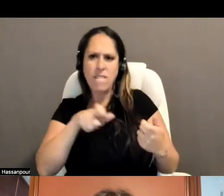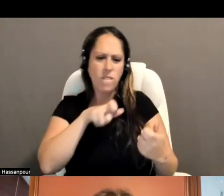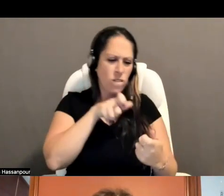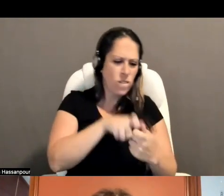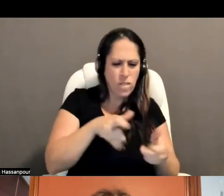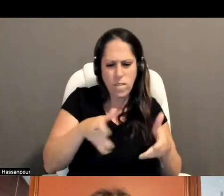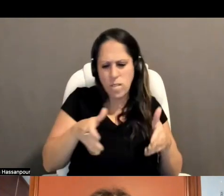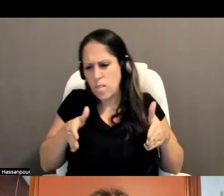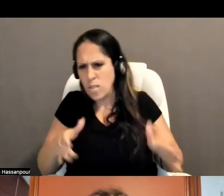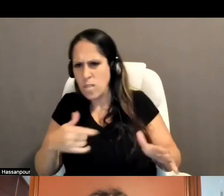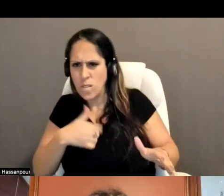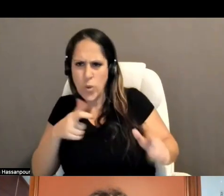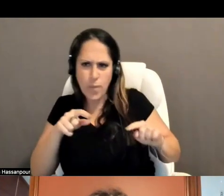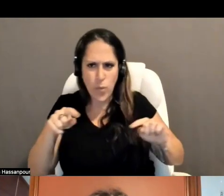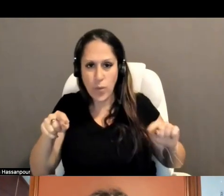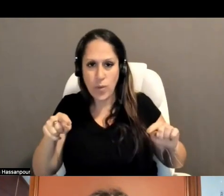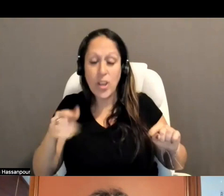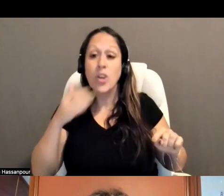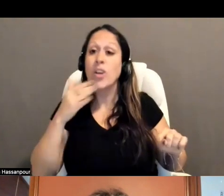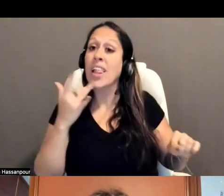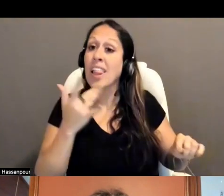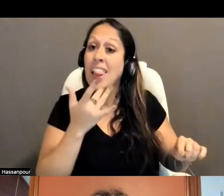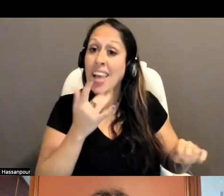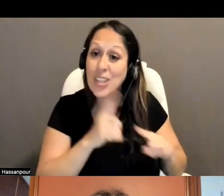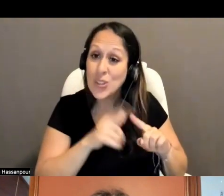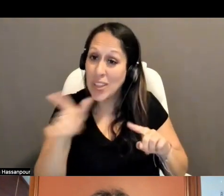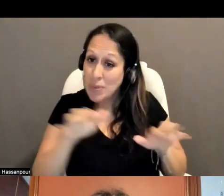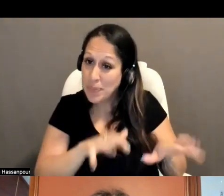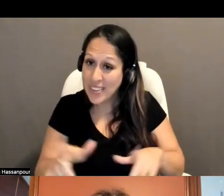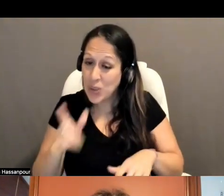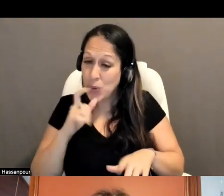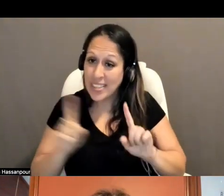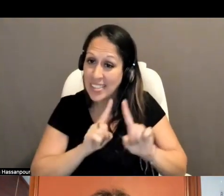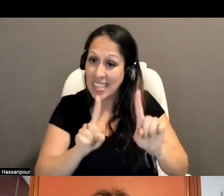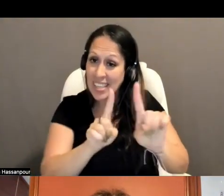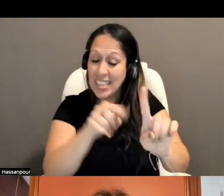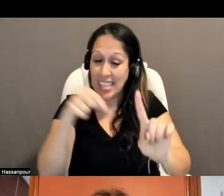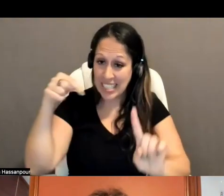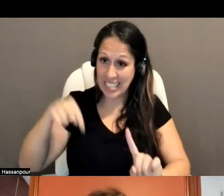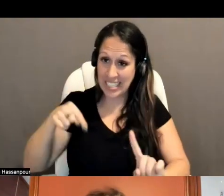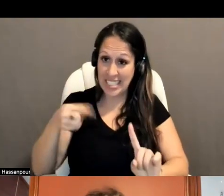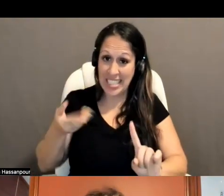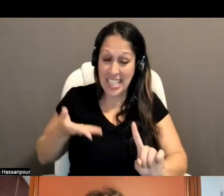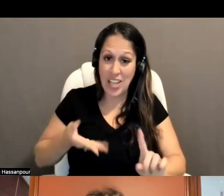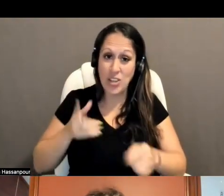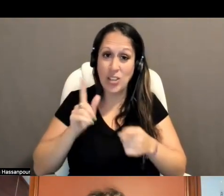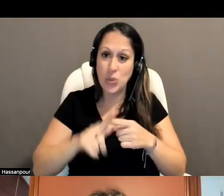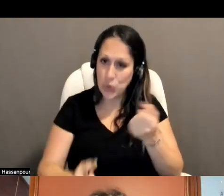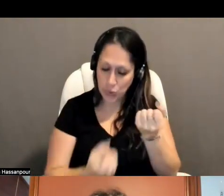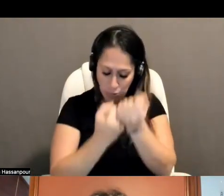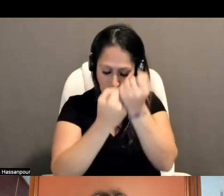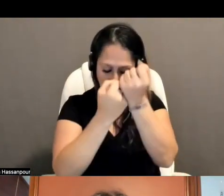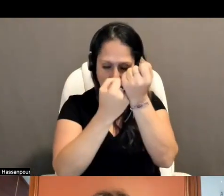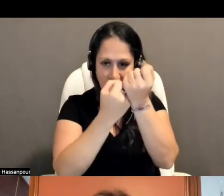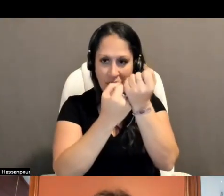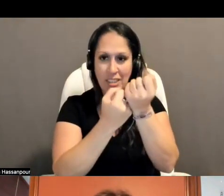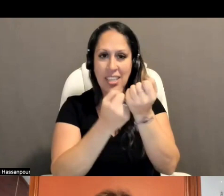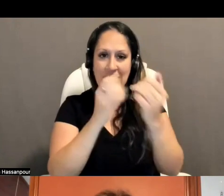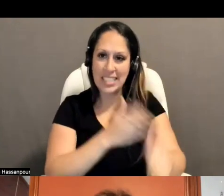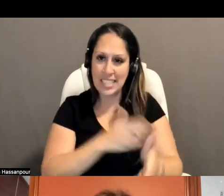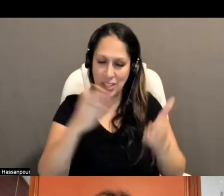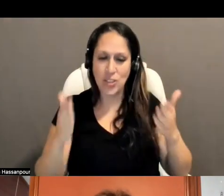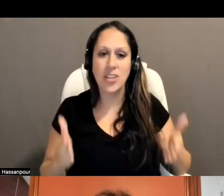way. And, good luck to the accompanist because he or she is there to support the